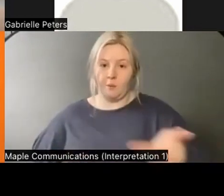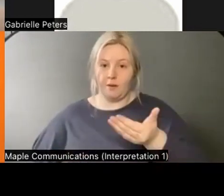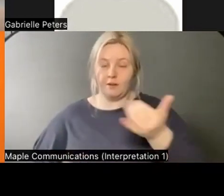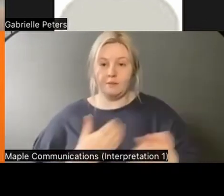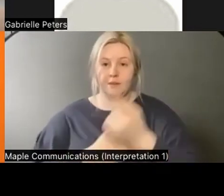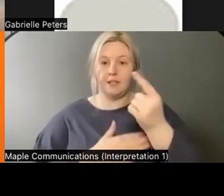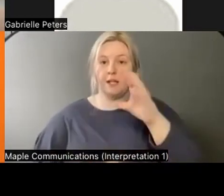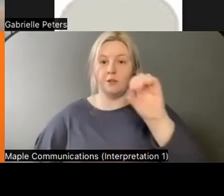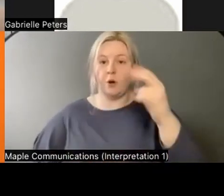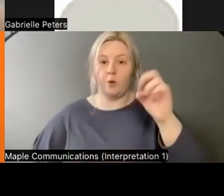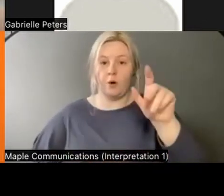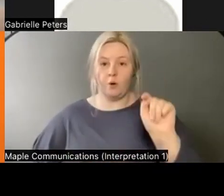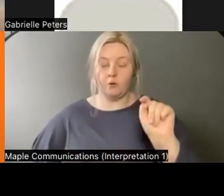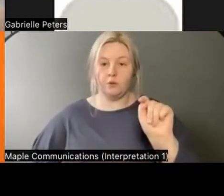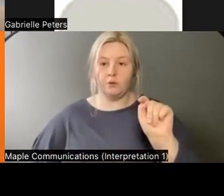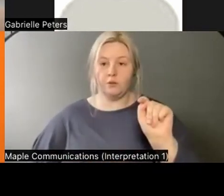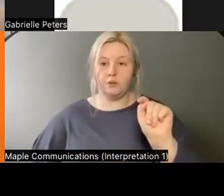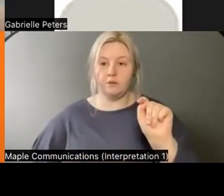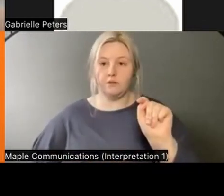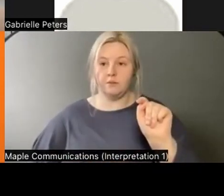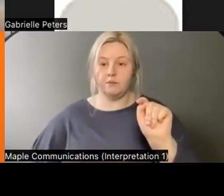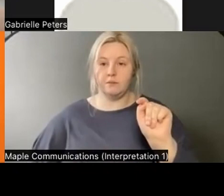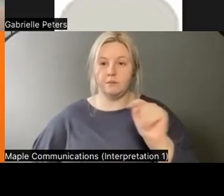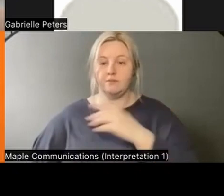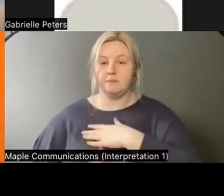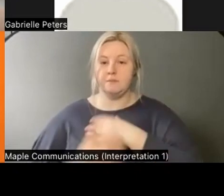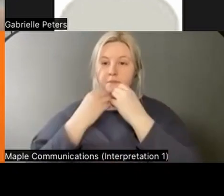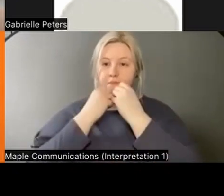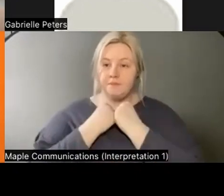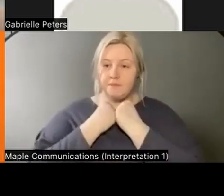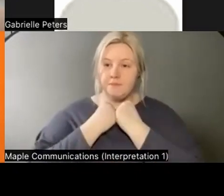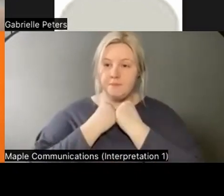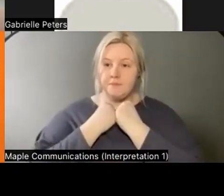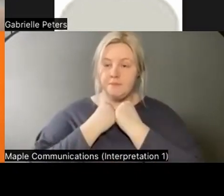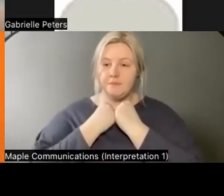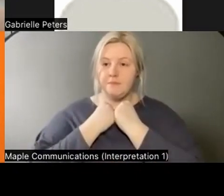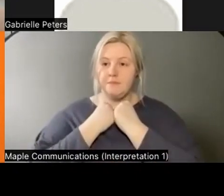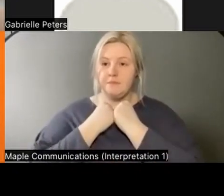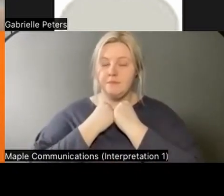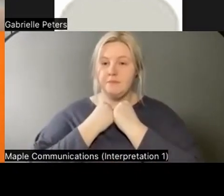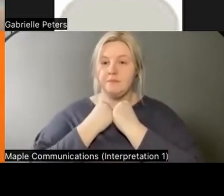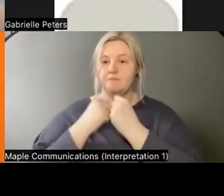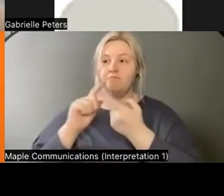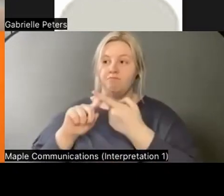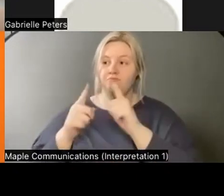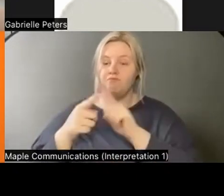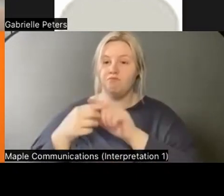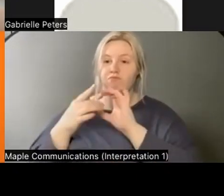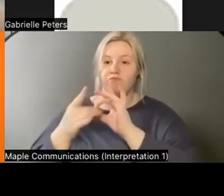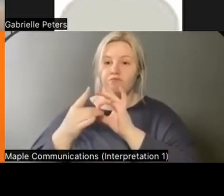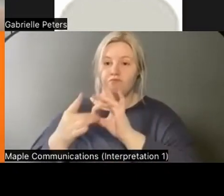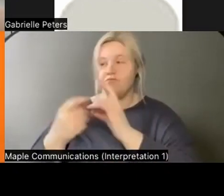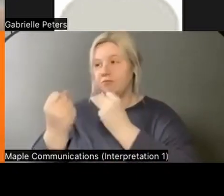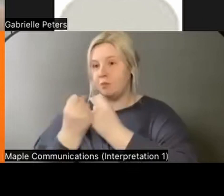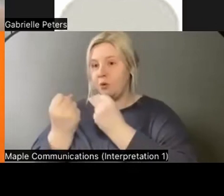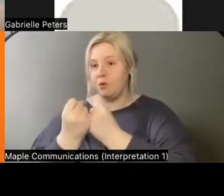co-host, my dear and trusted, grievous and irremediable comrade,